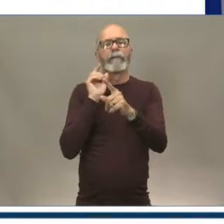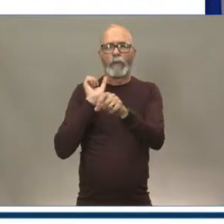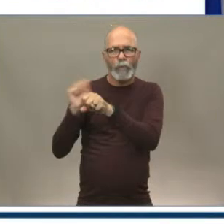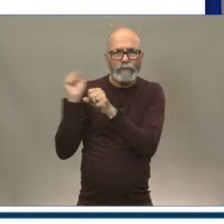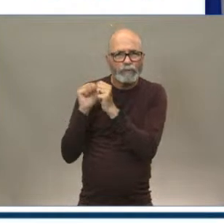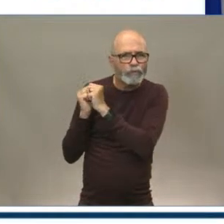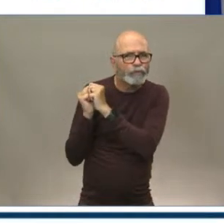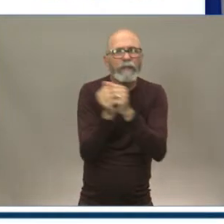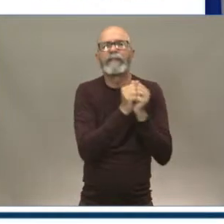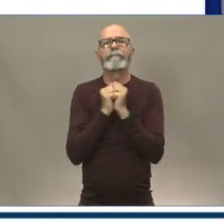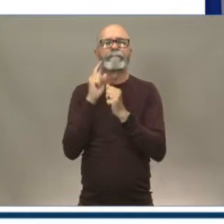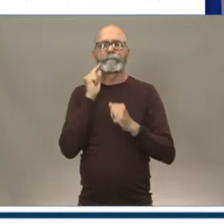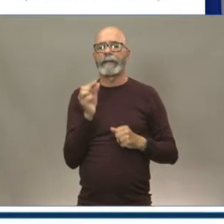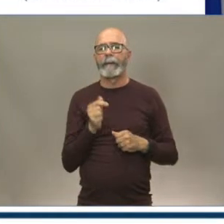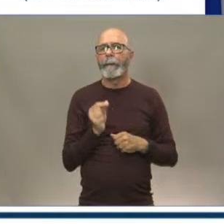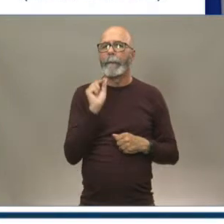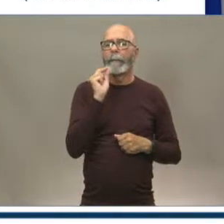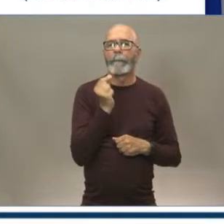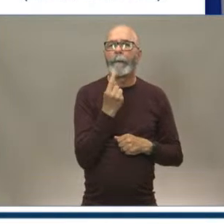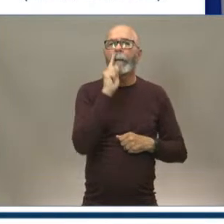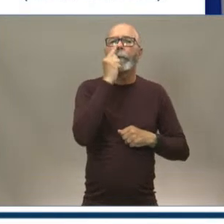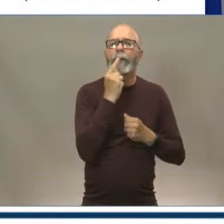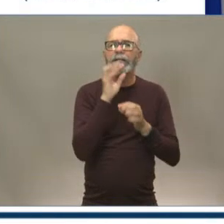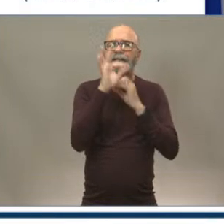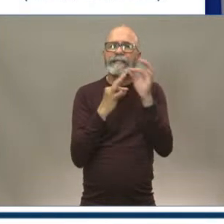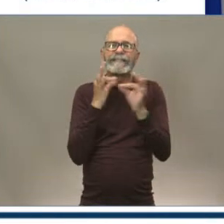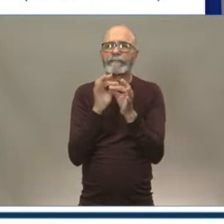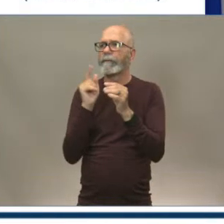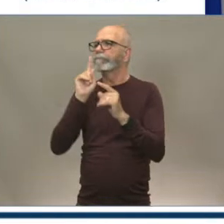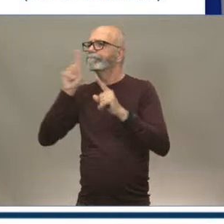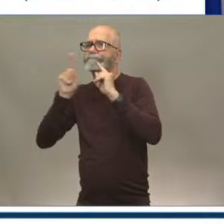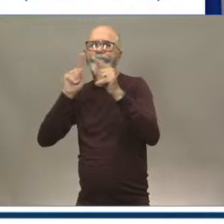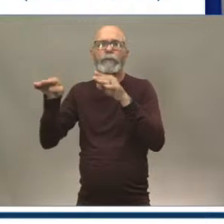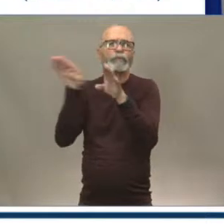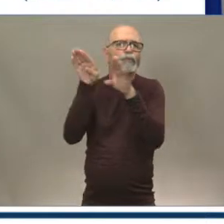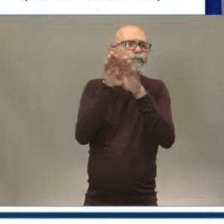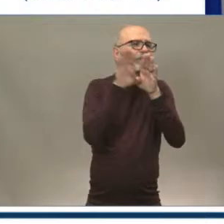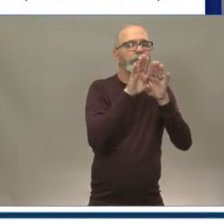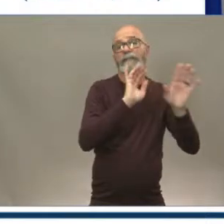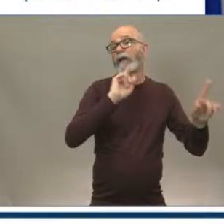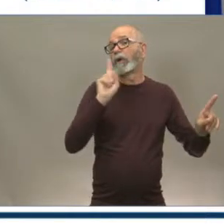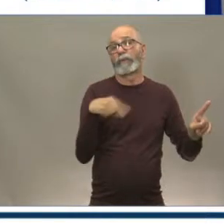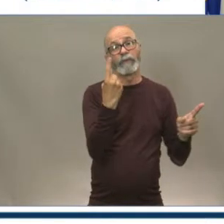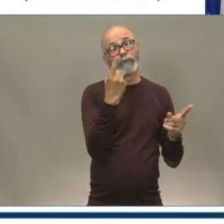now more strict restrictions are absolutely the way that we need to approach things.